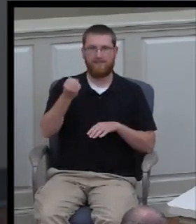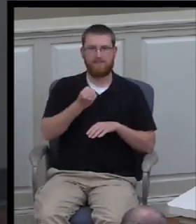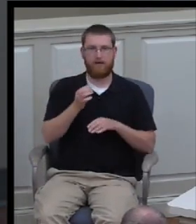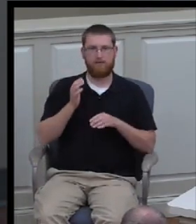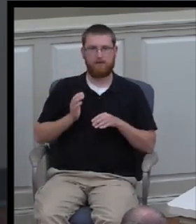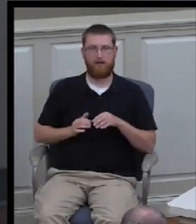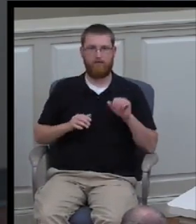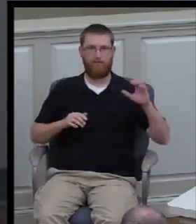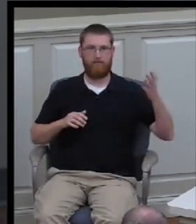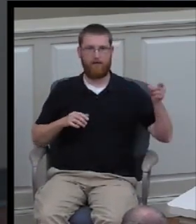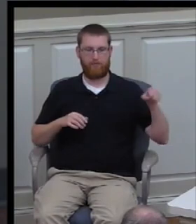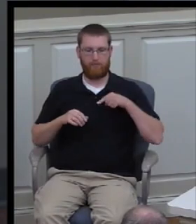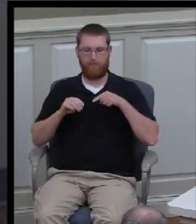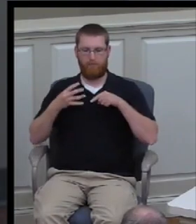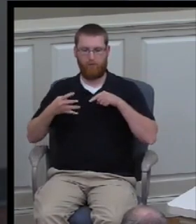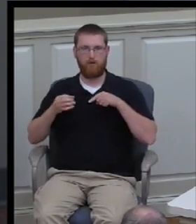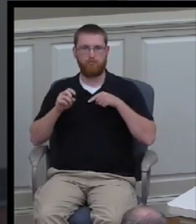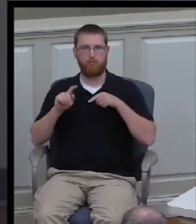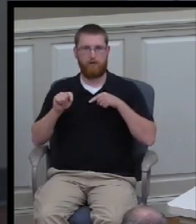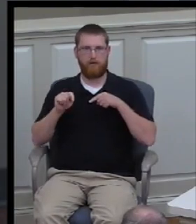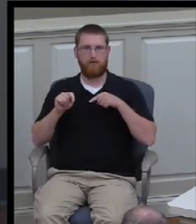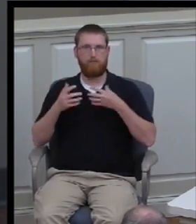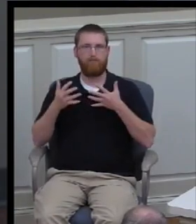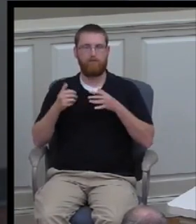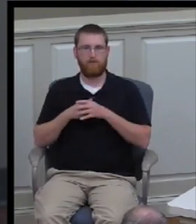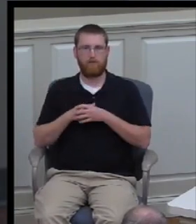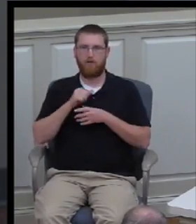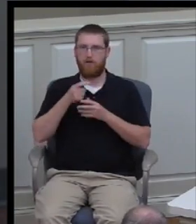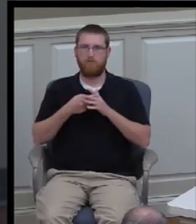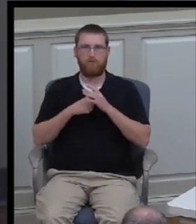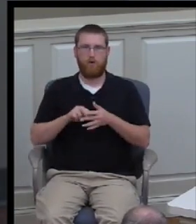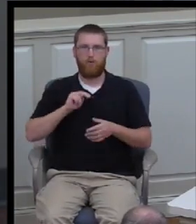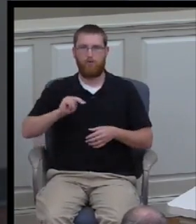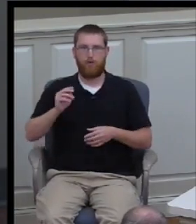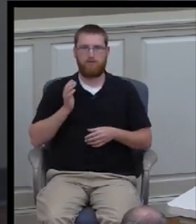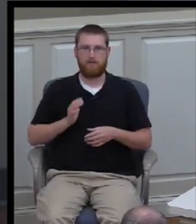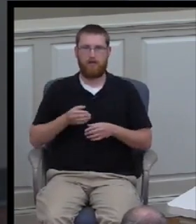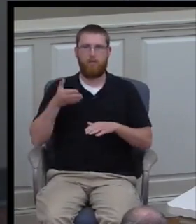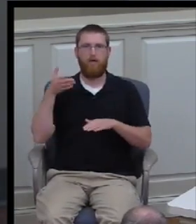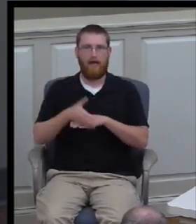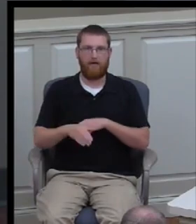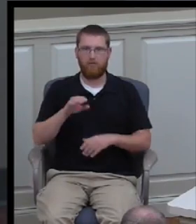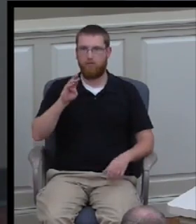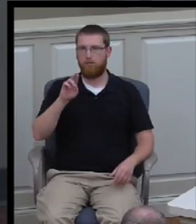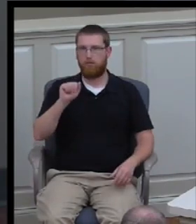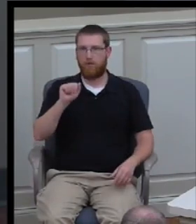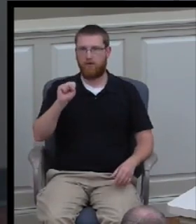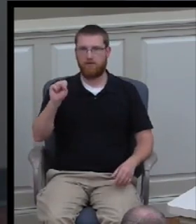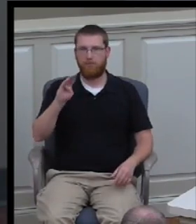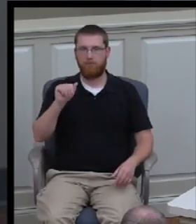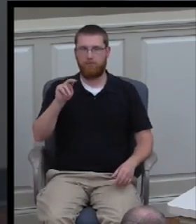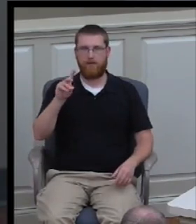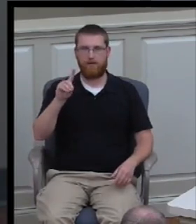from 5th Street up here to 4th Street. They're not going to start on the north side over here until after the Brass Band Festival. The